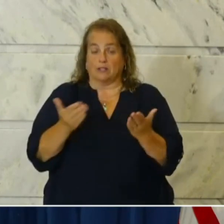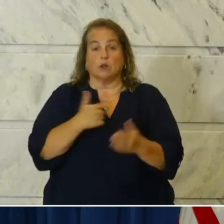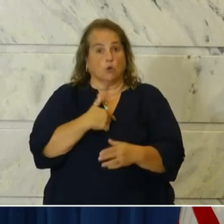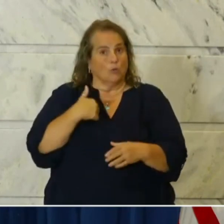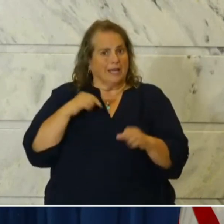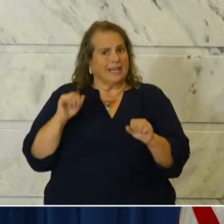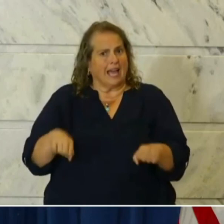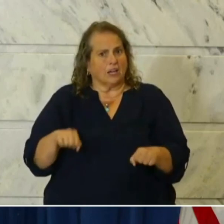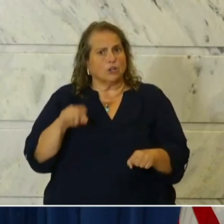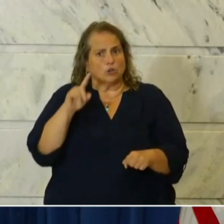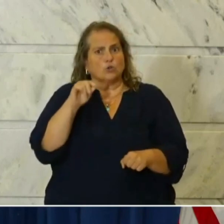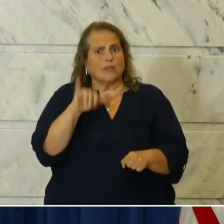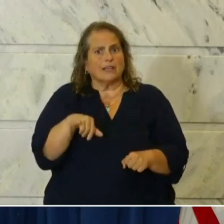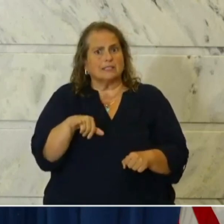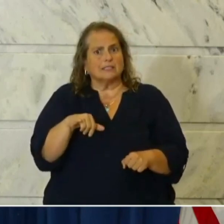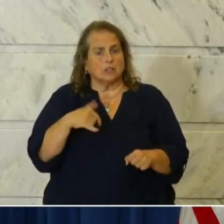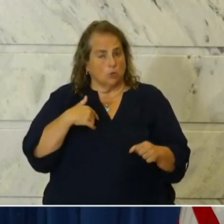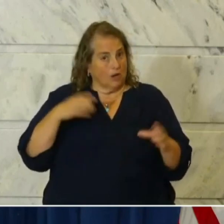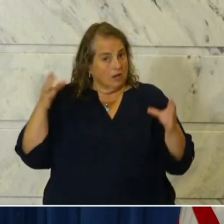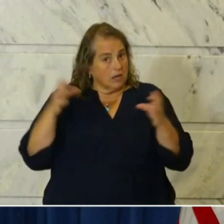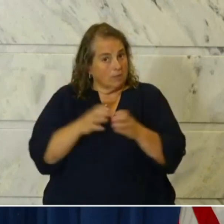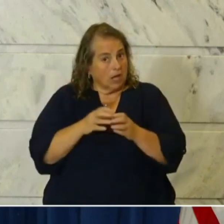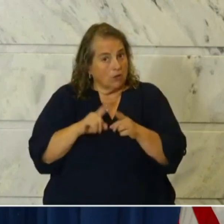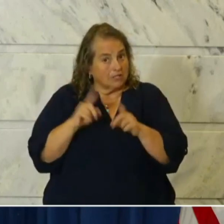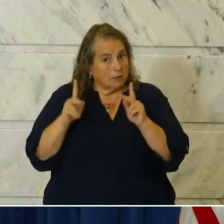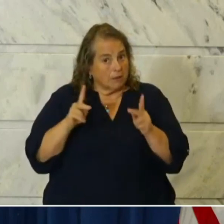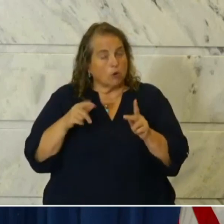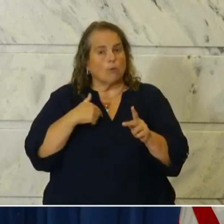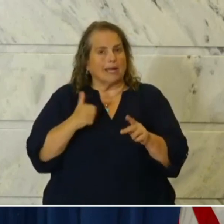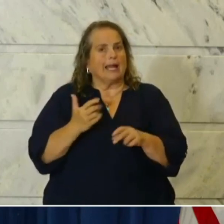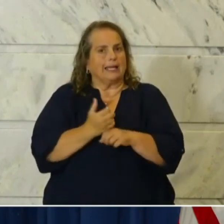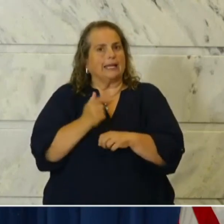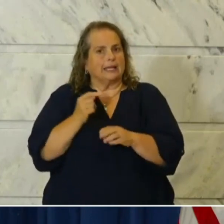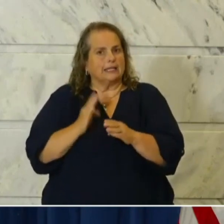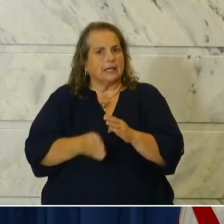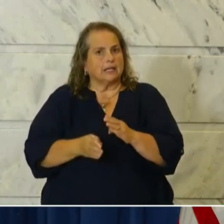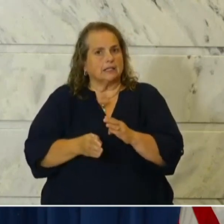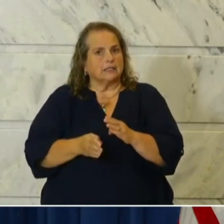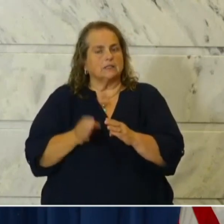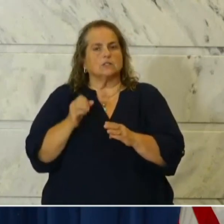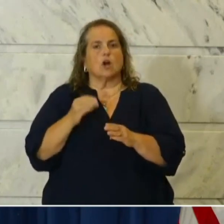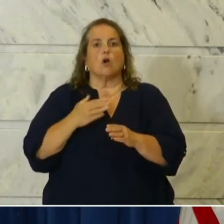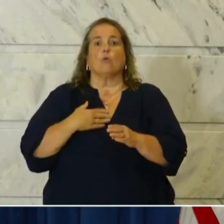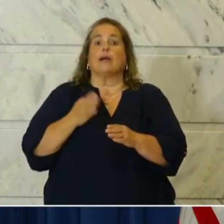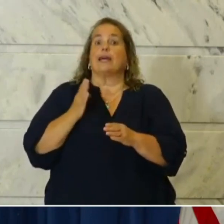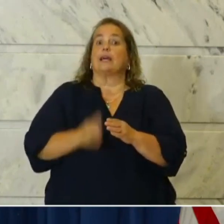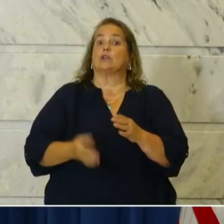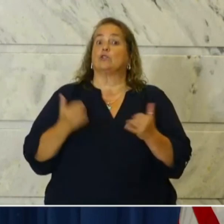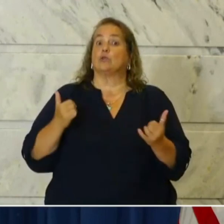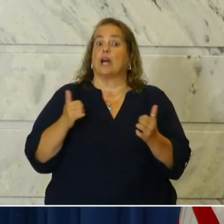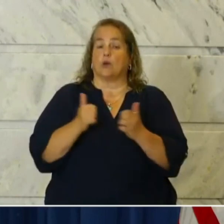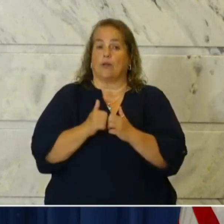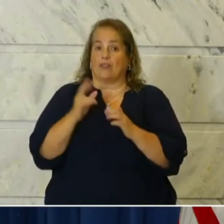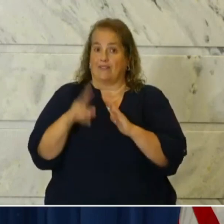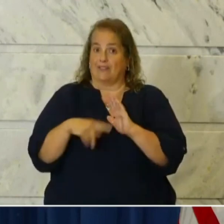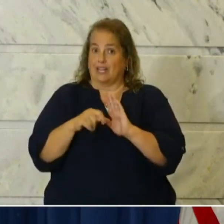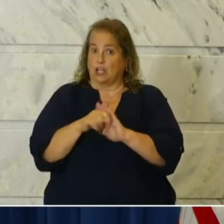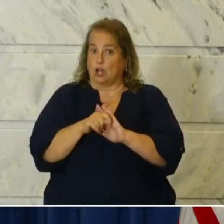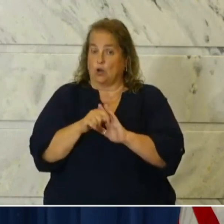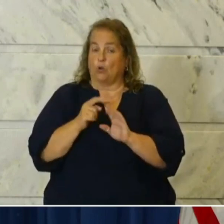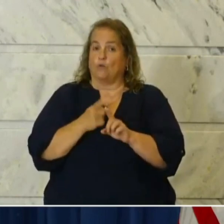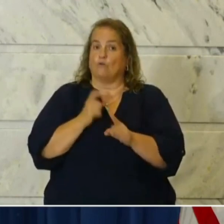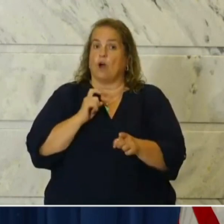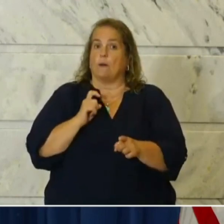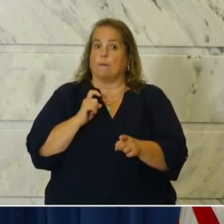do this. We can come together as a people, and we can get this done. So we're going to end today with a video